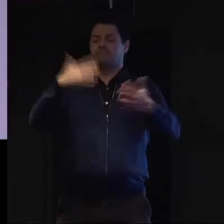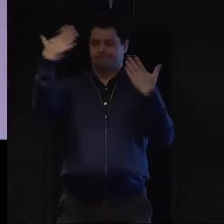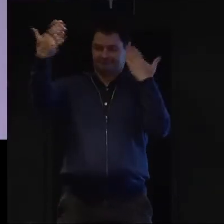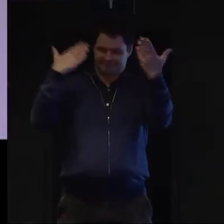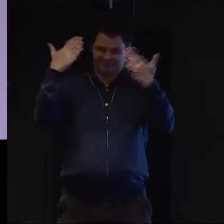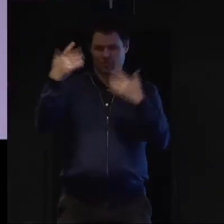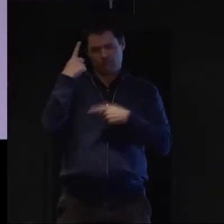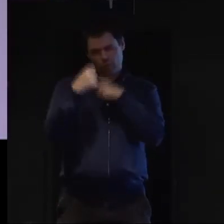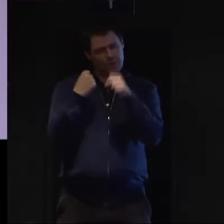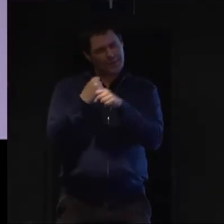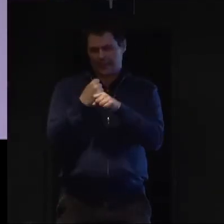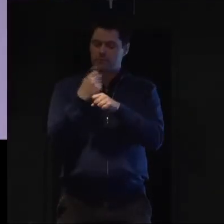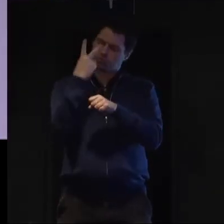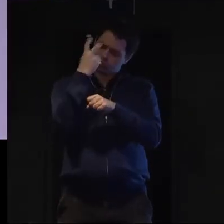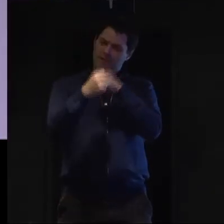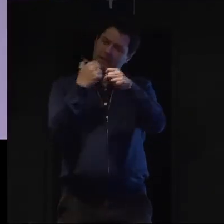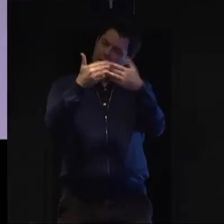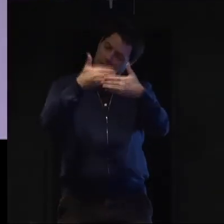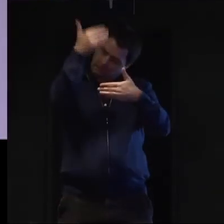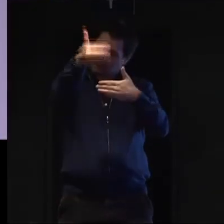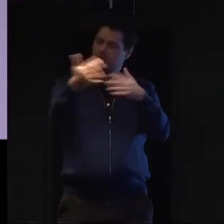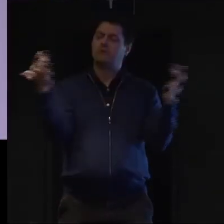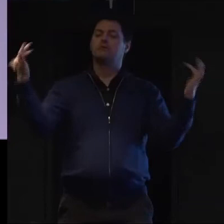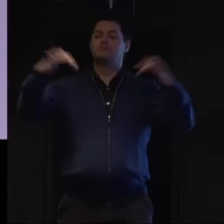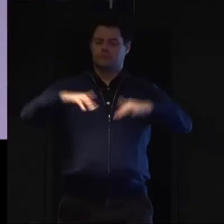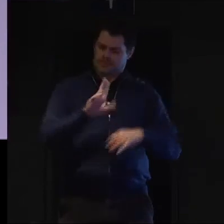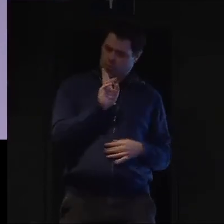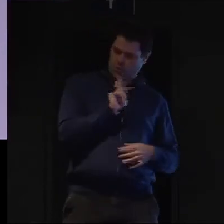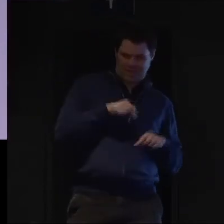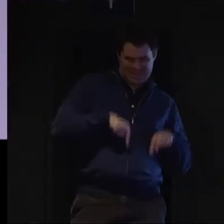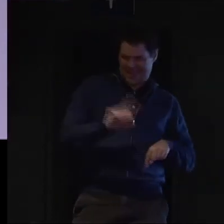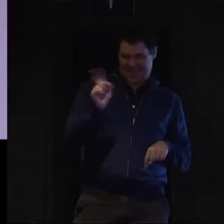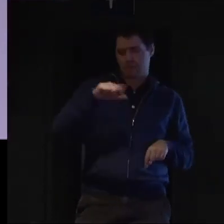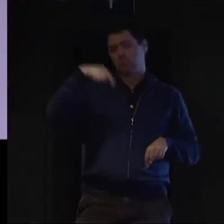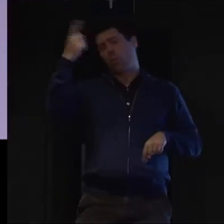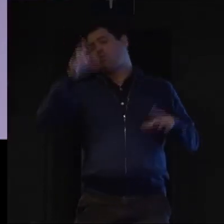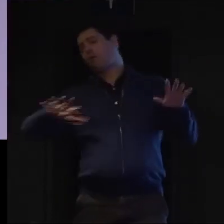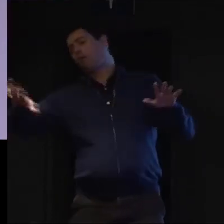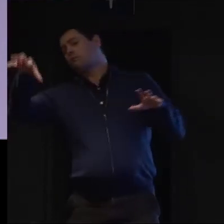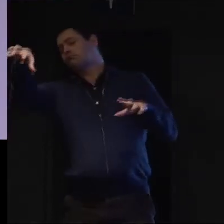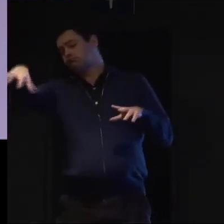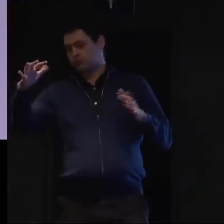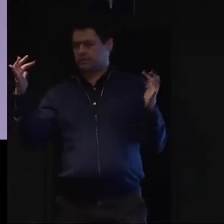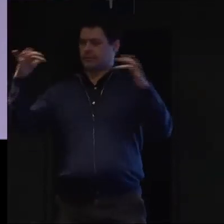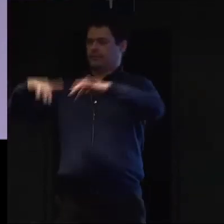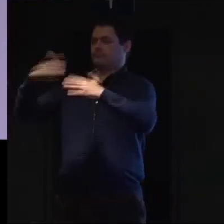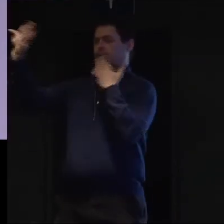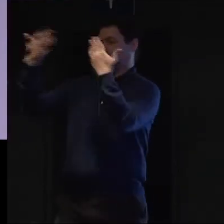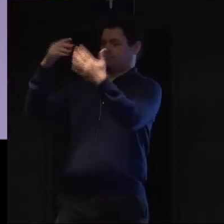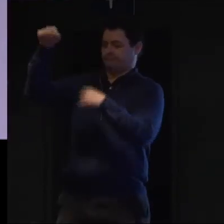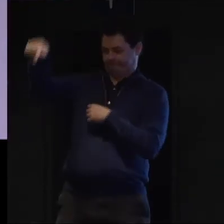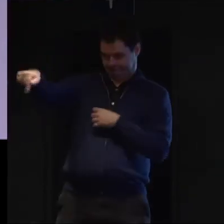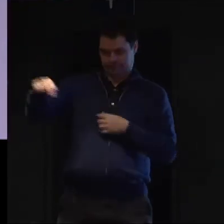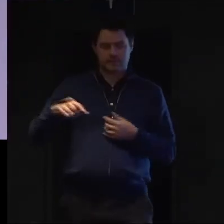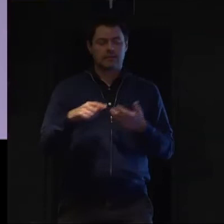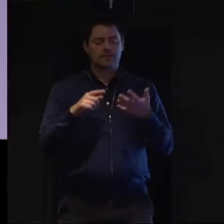time we can replicate this, almost certainly outside the UK, but it's something we desperately want to do.